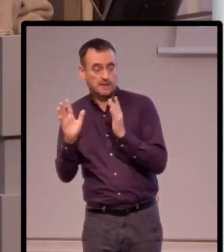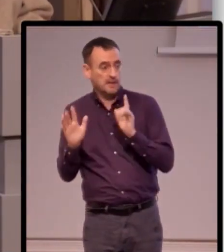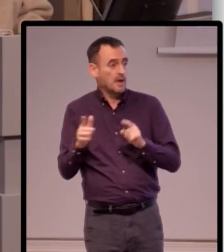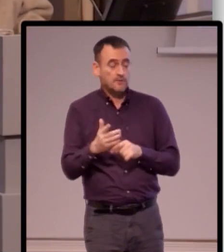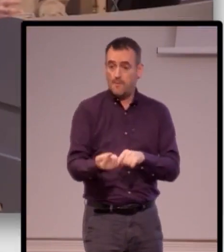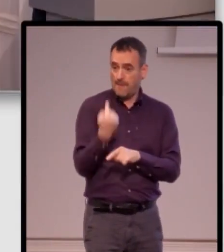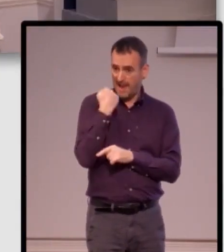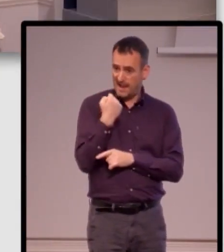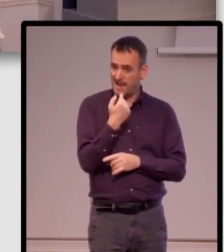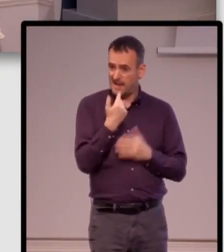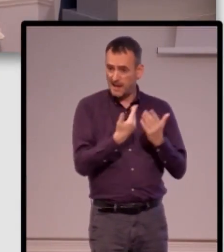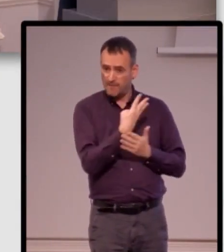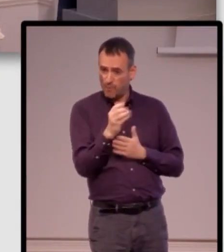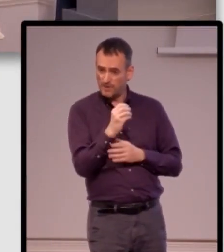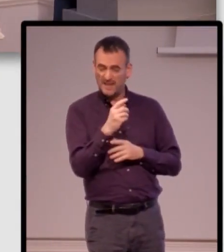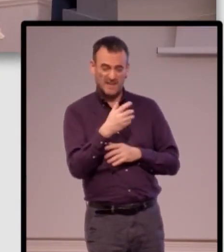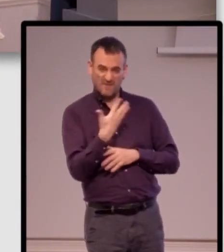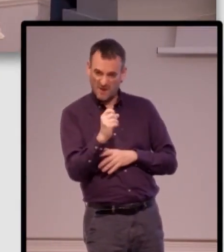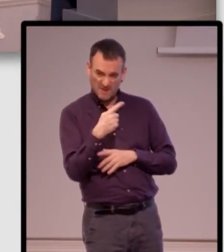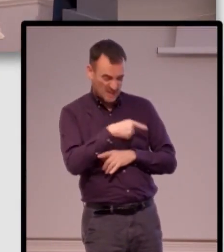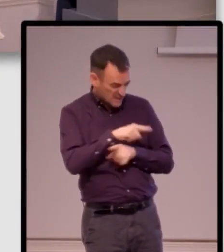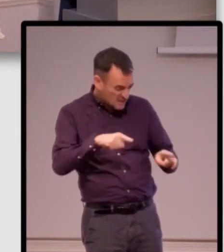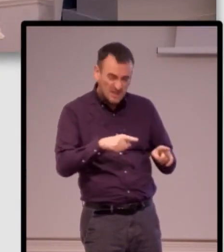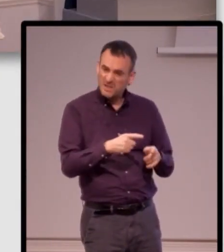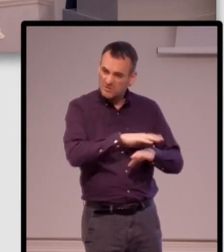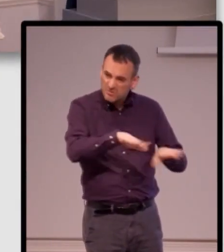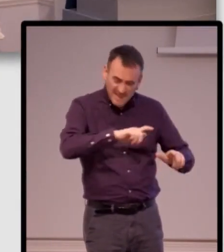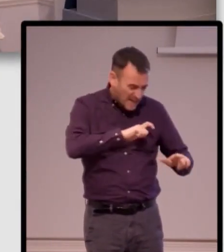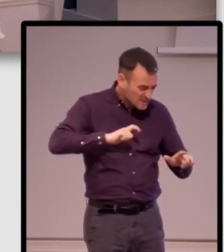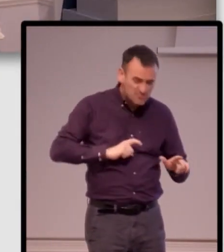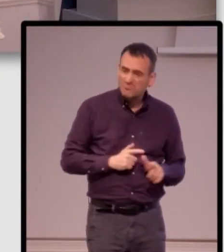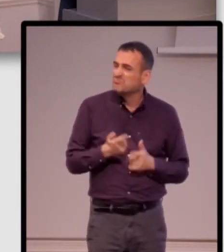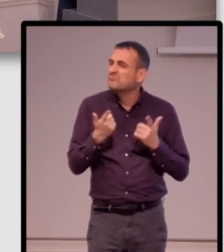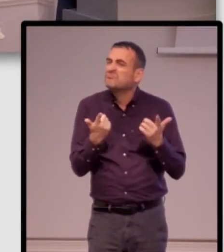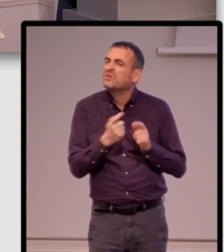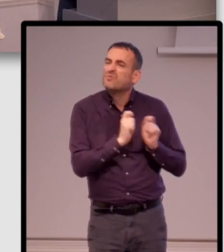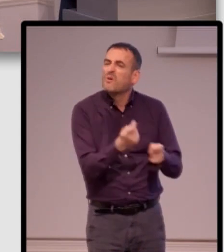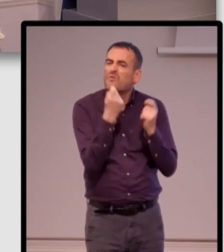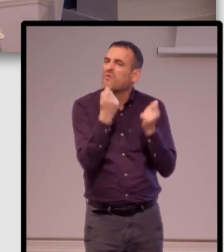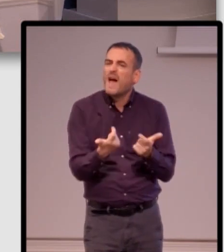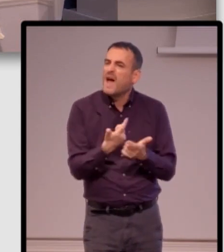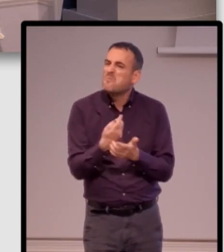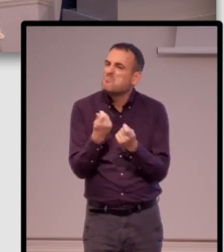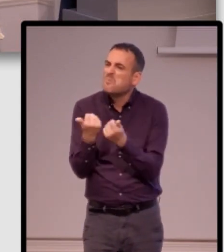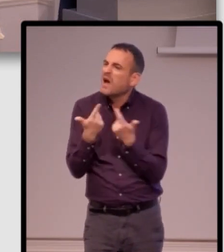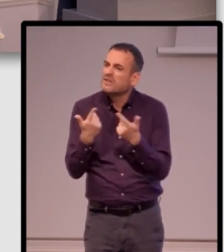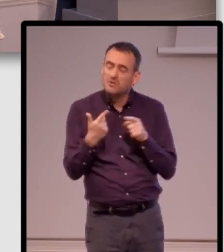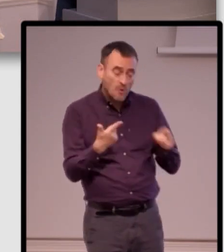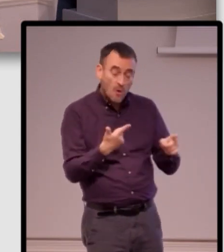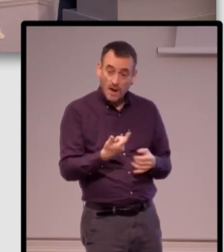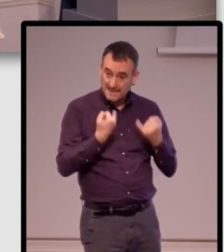and 50s, there are very few treatments for childhood cancer. It's a rare disease, and with little centralisation